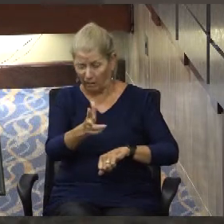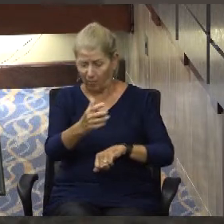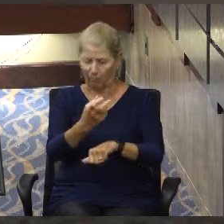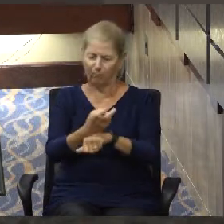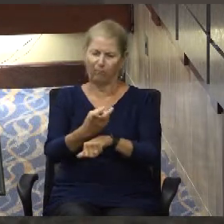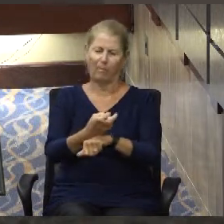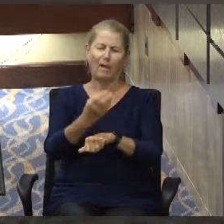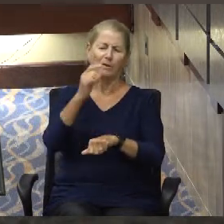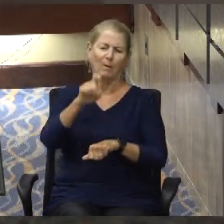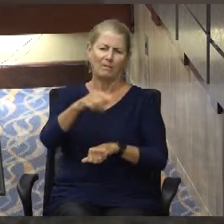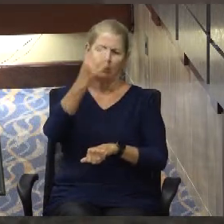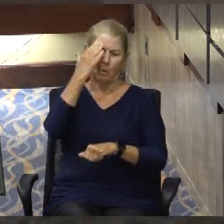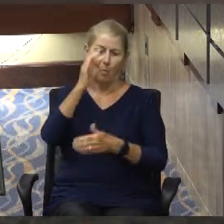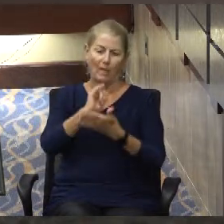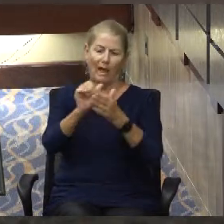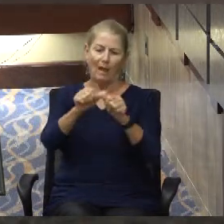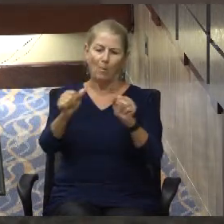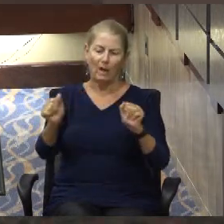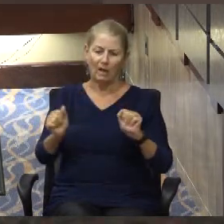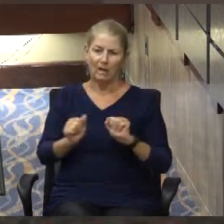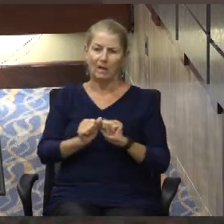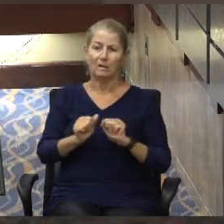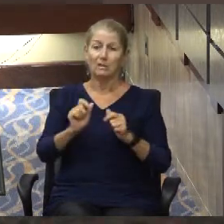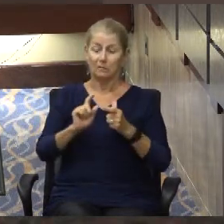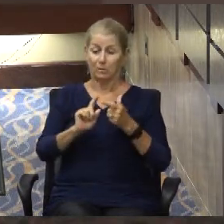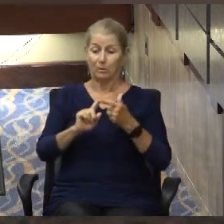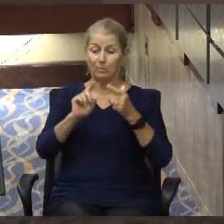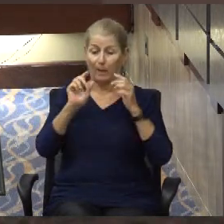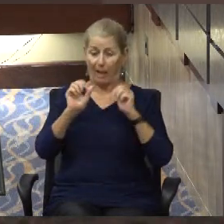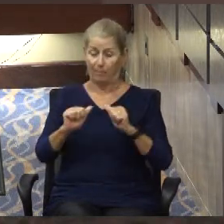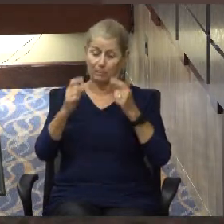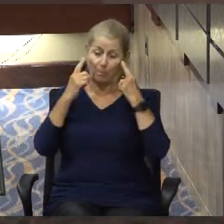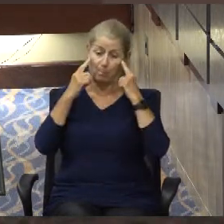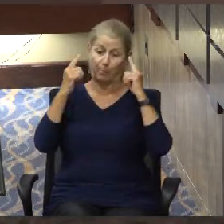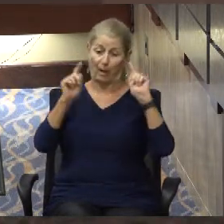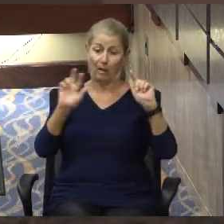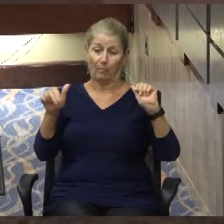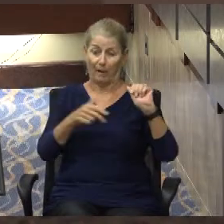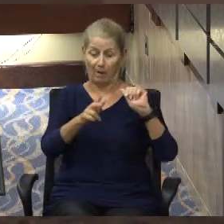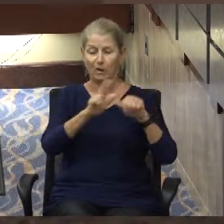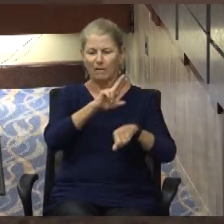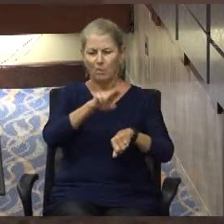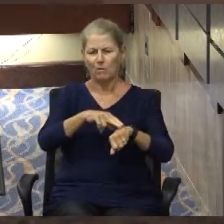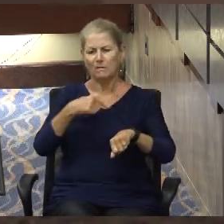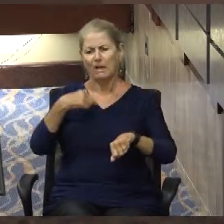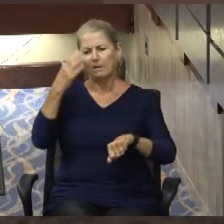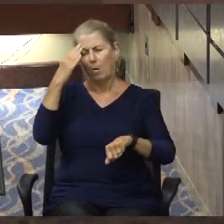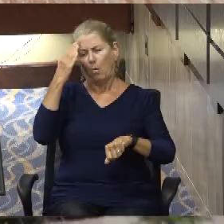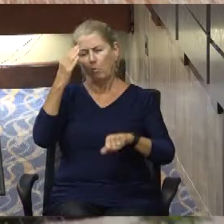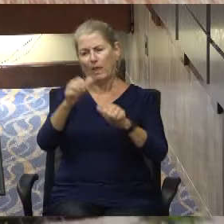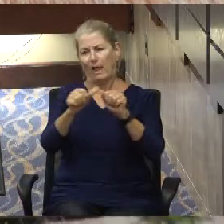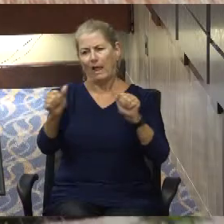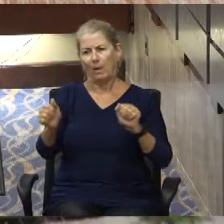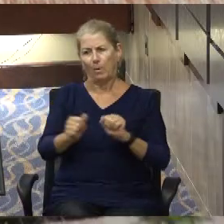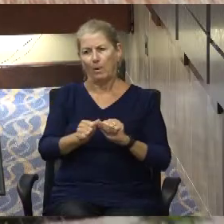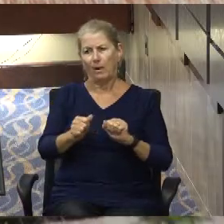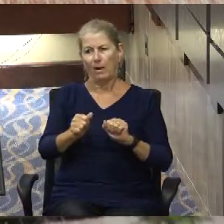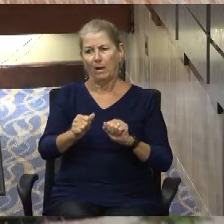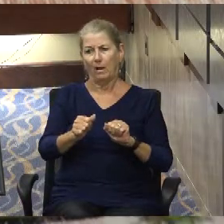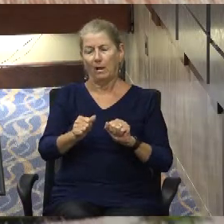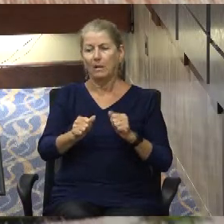And you have to know the area to be able to get around. And of course, I know the area, so I know I can go either 26th,